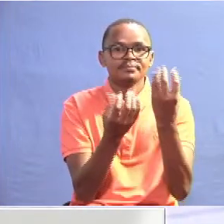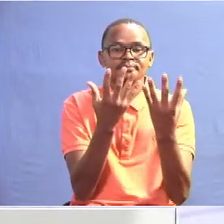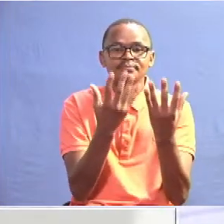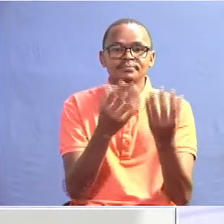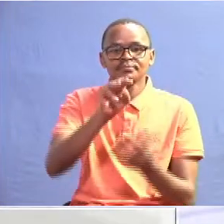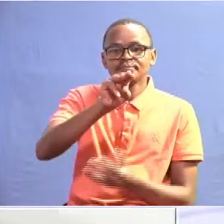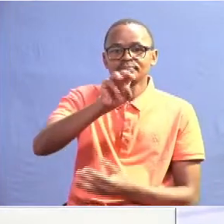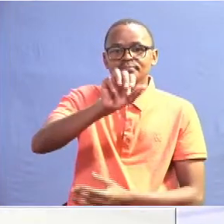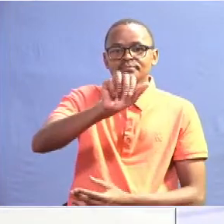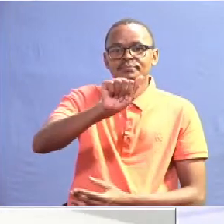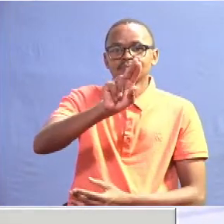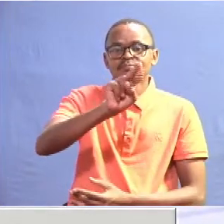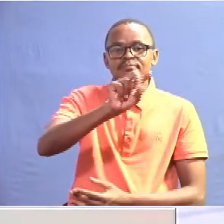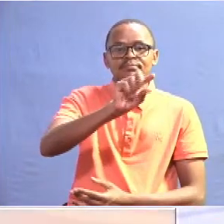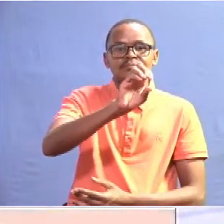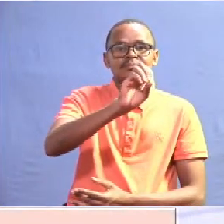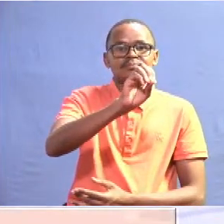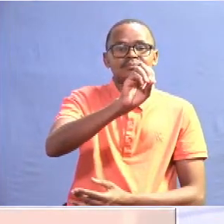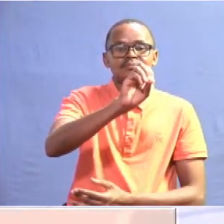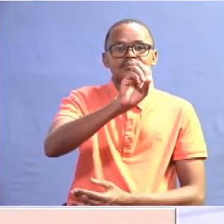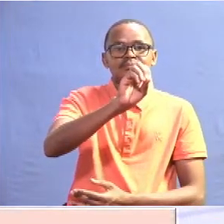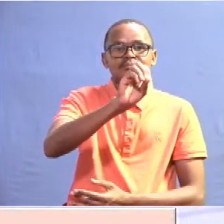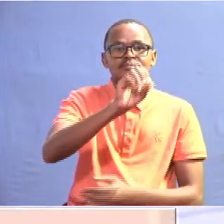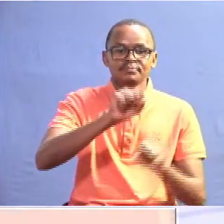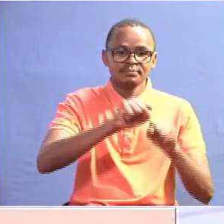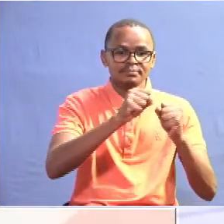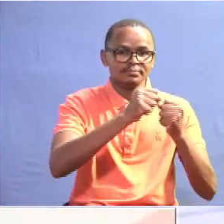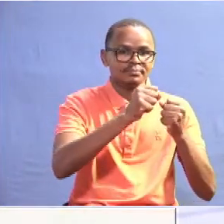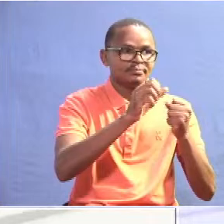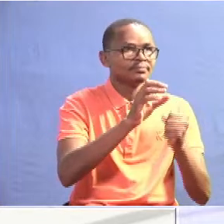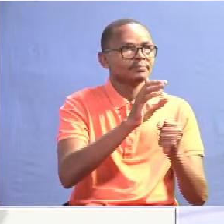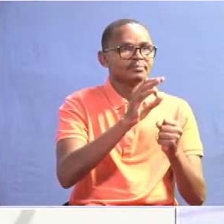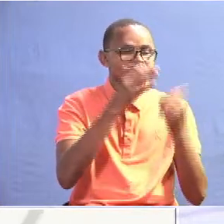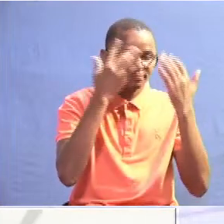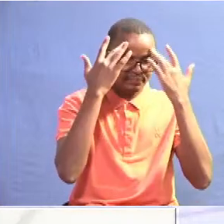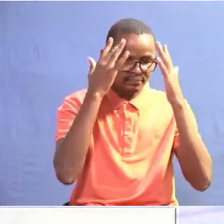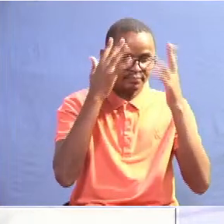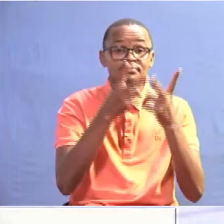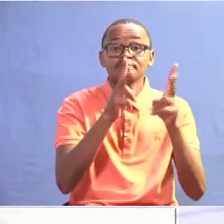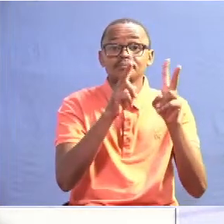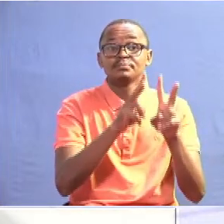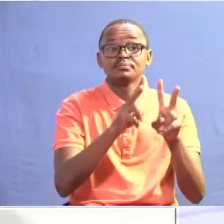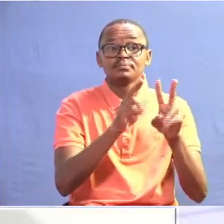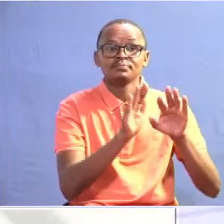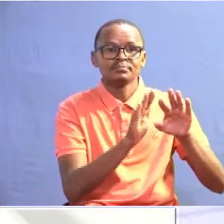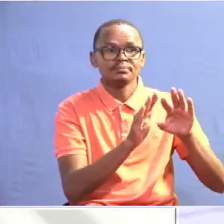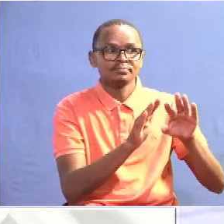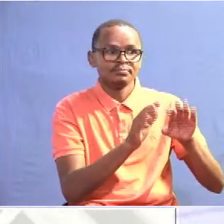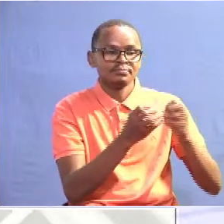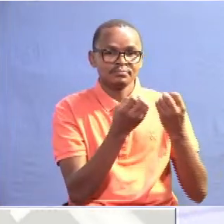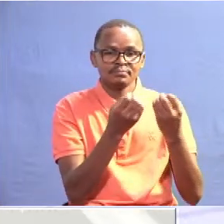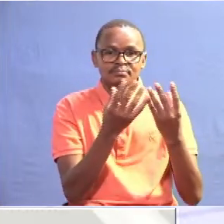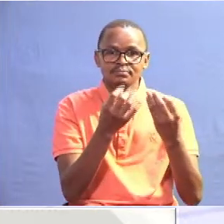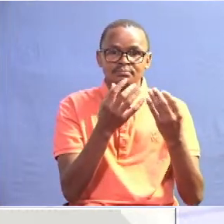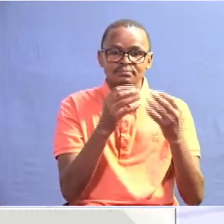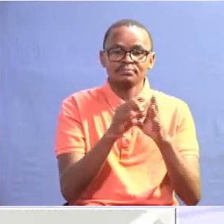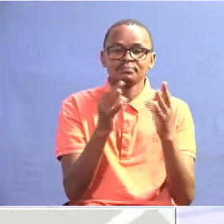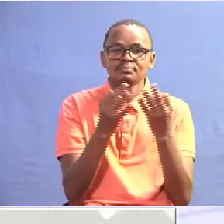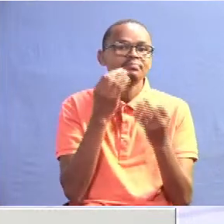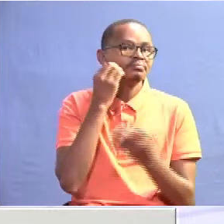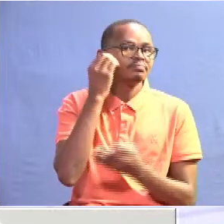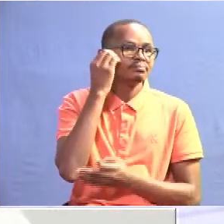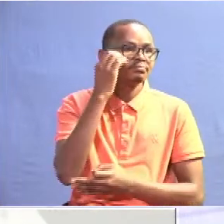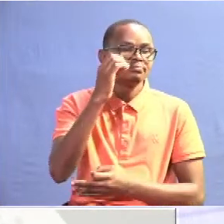Manguo slums on Monday night, destroying property of unknown value and leaving dozens of families